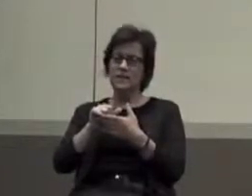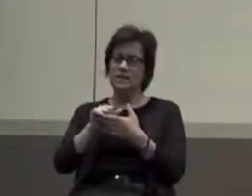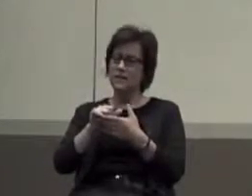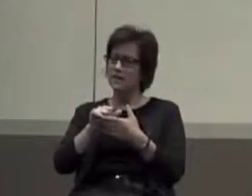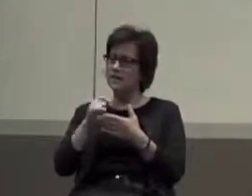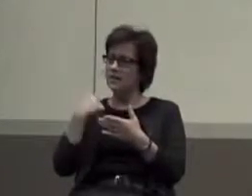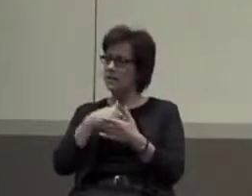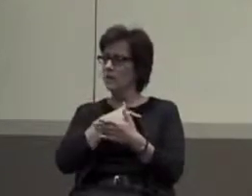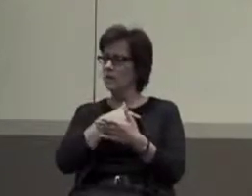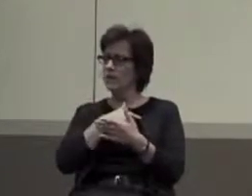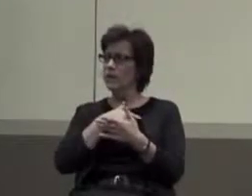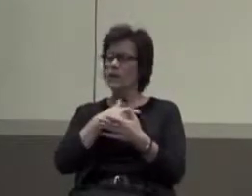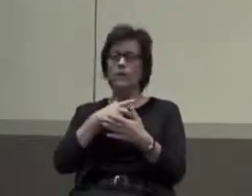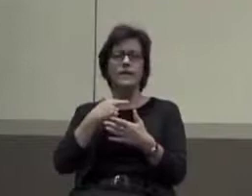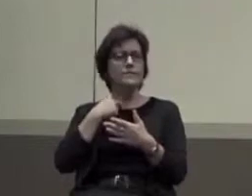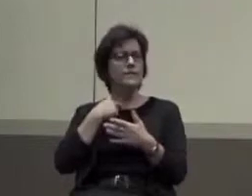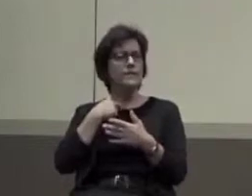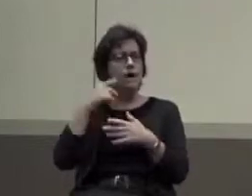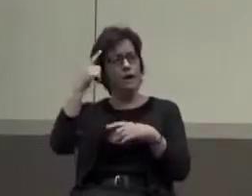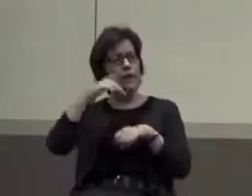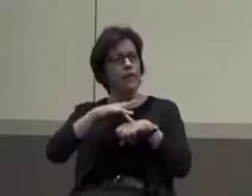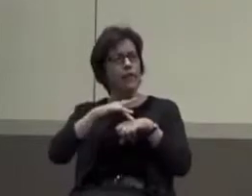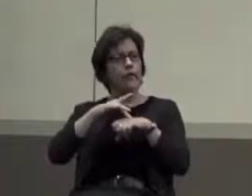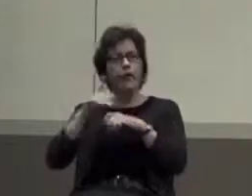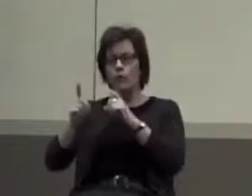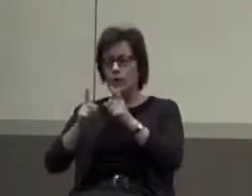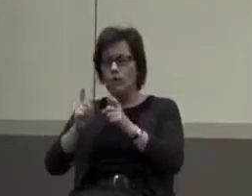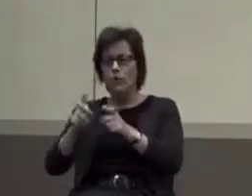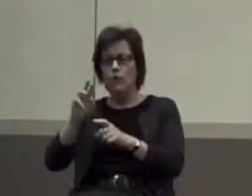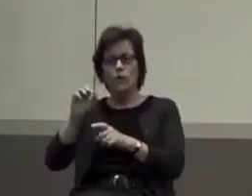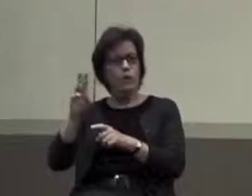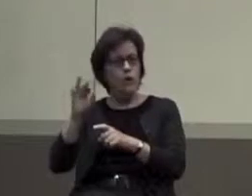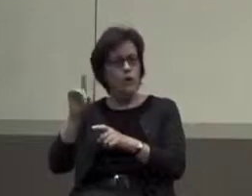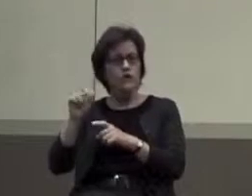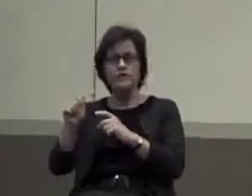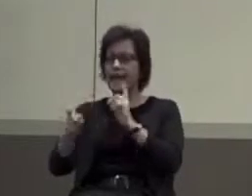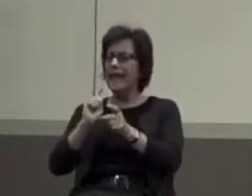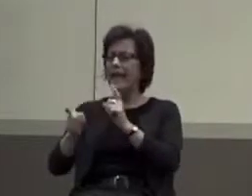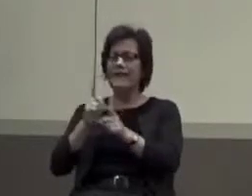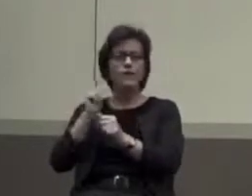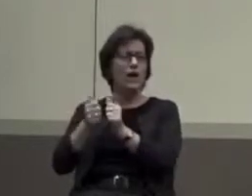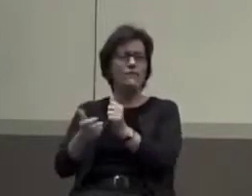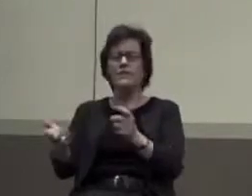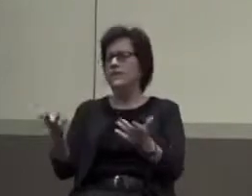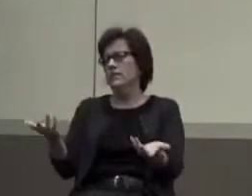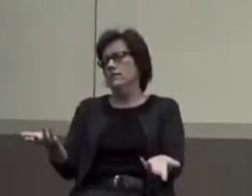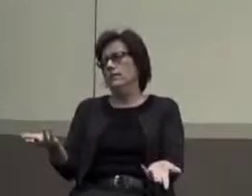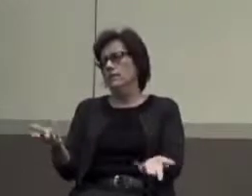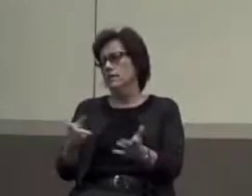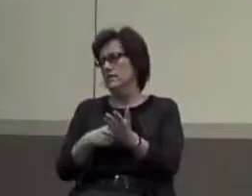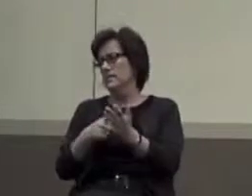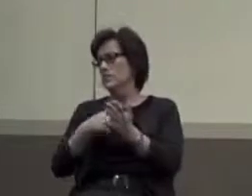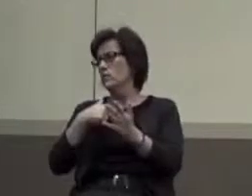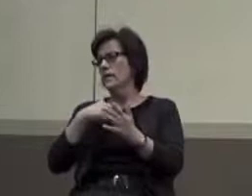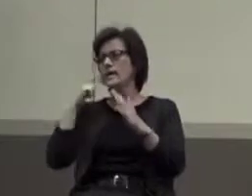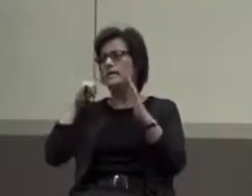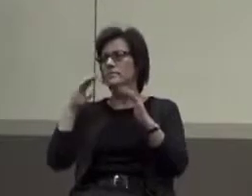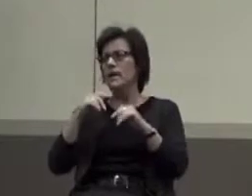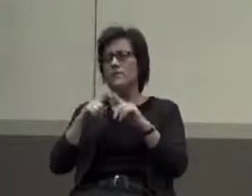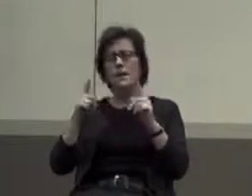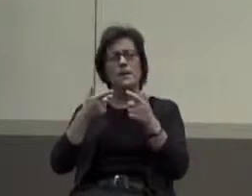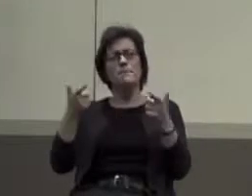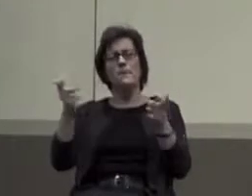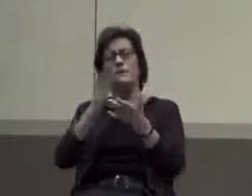the rewards, or the kids are getting rewarded for everything that, you know, in some ways we have expectations of them doing. A big part of that